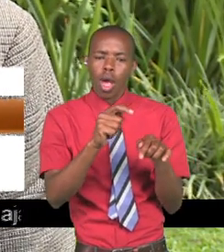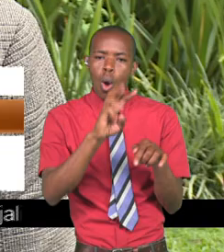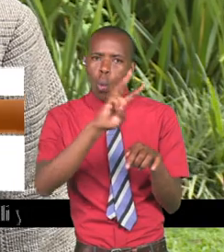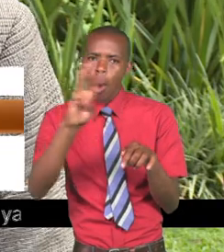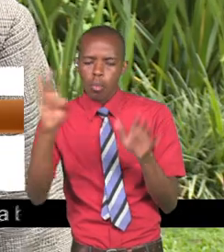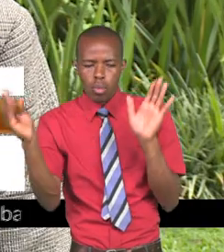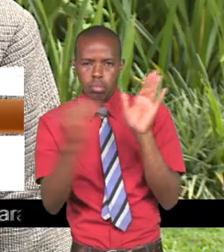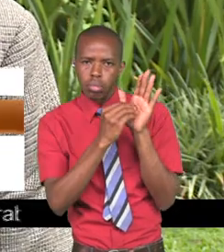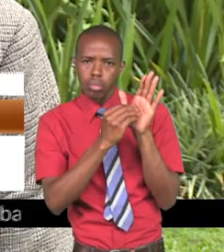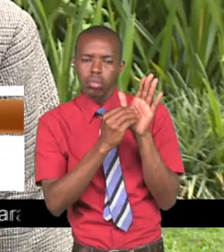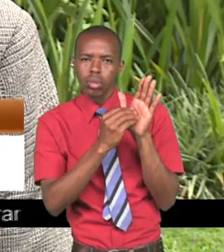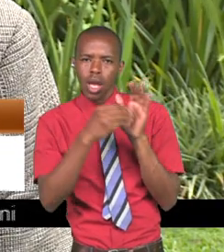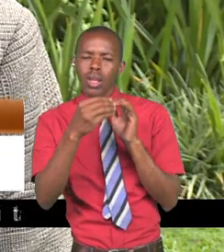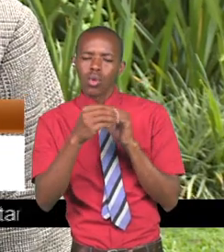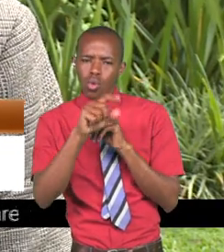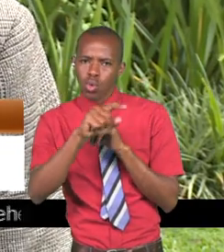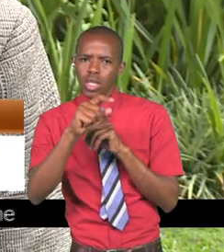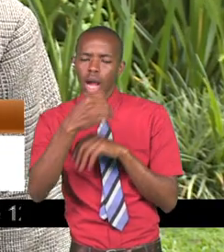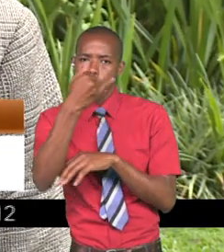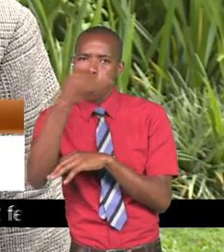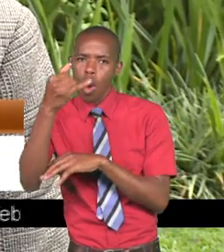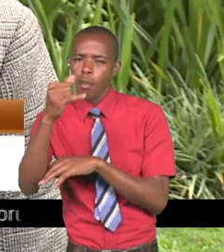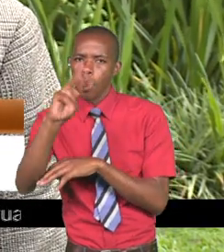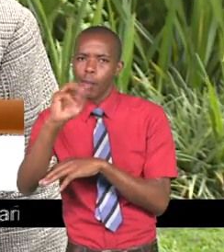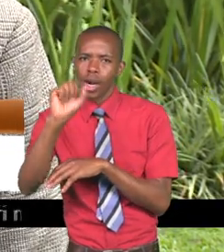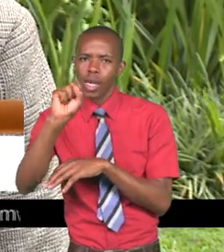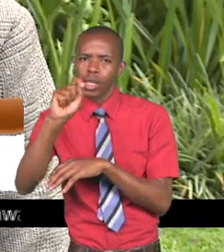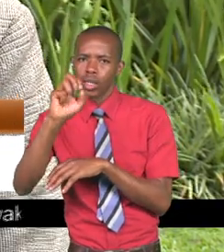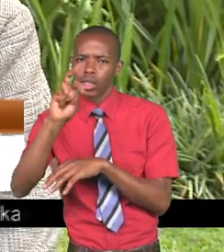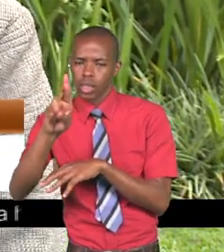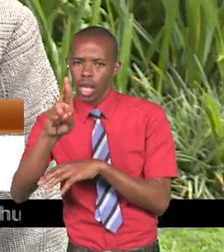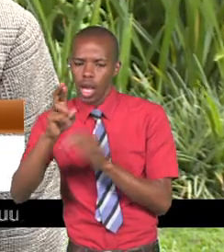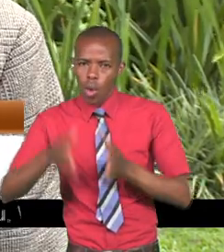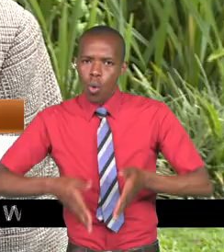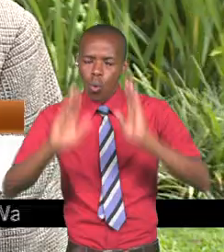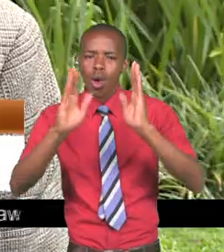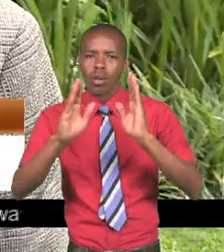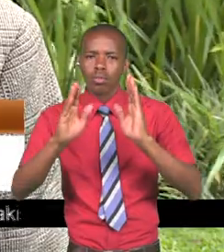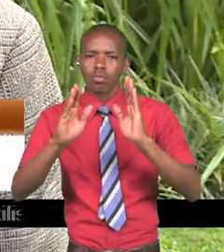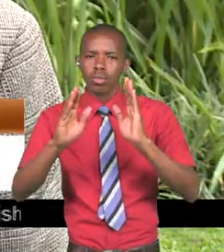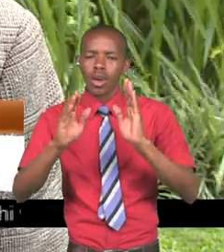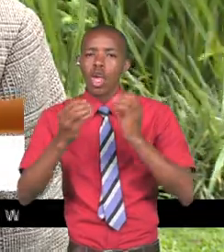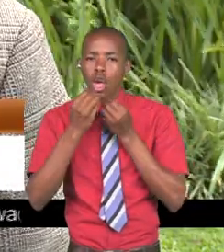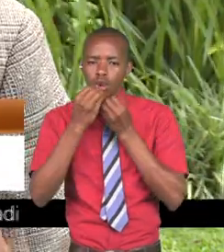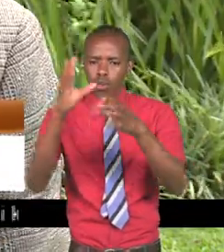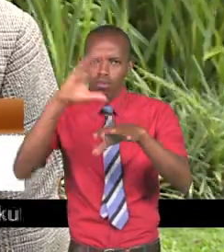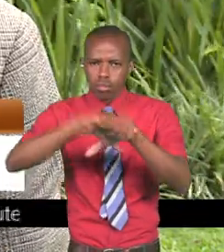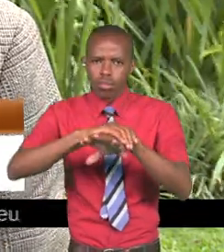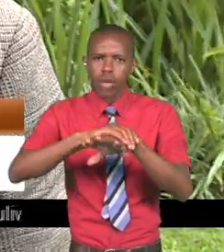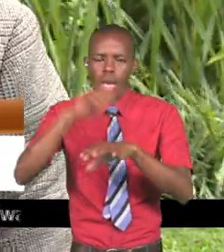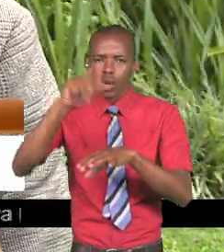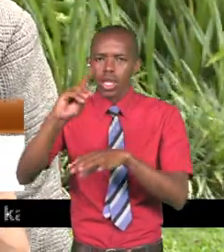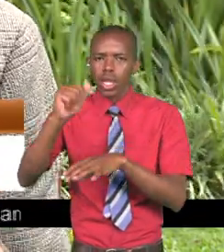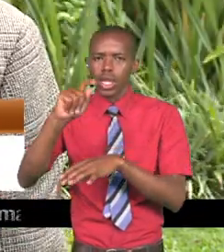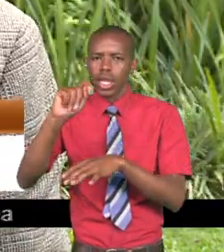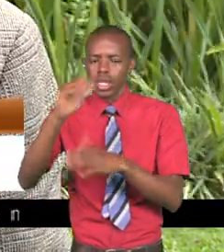website. So you need a webmaster. Then you need a method of capturing the information. So you need a